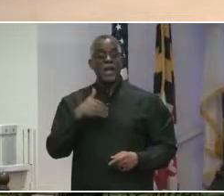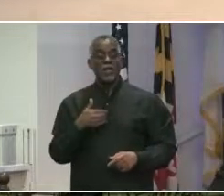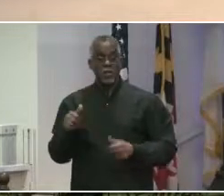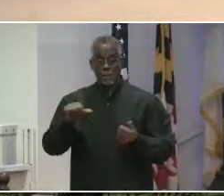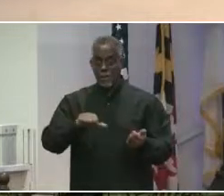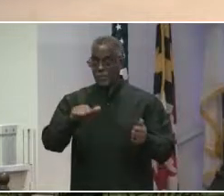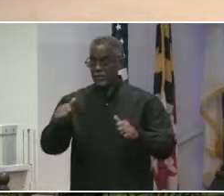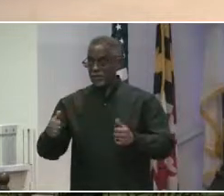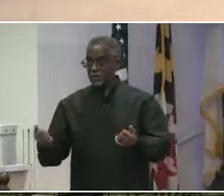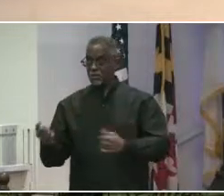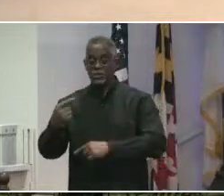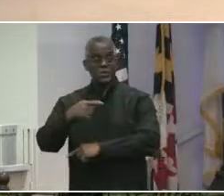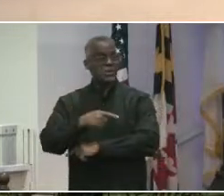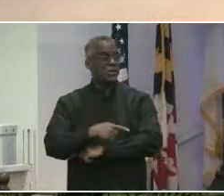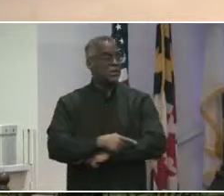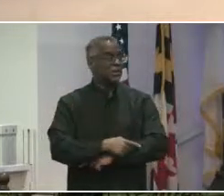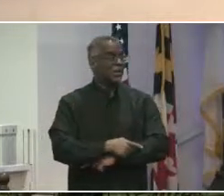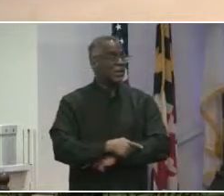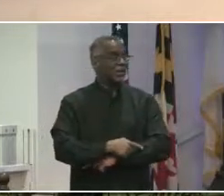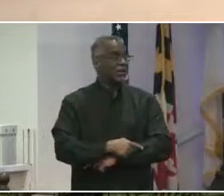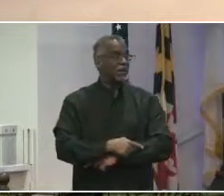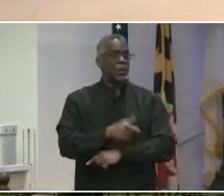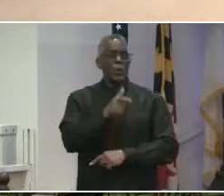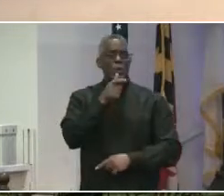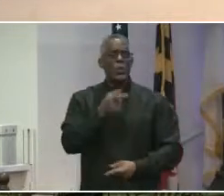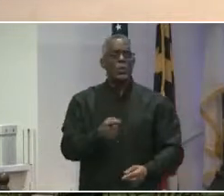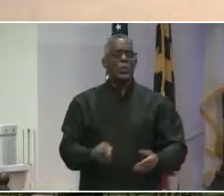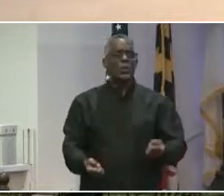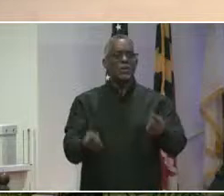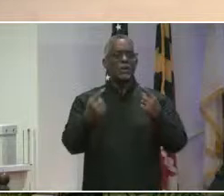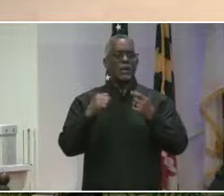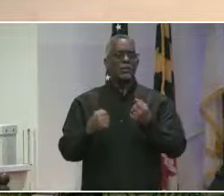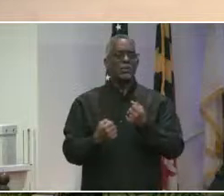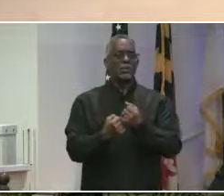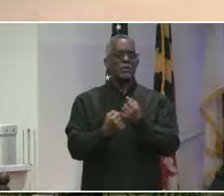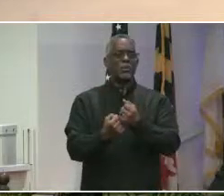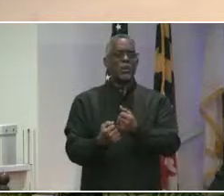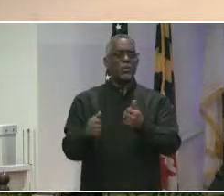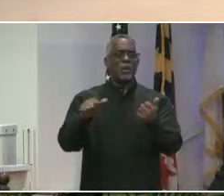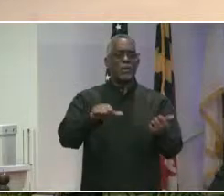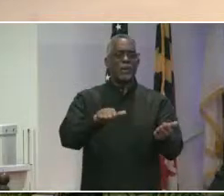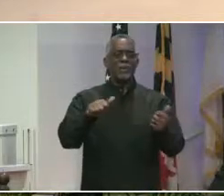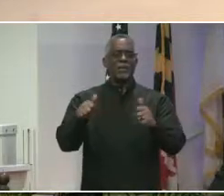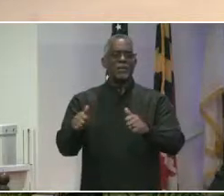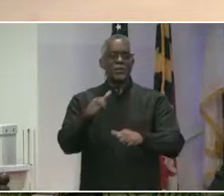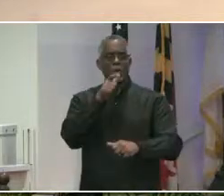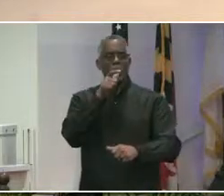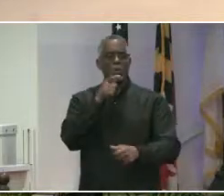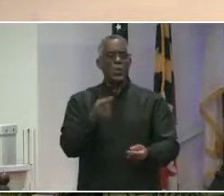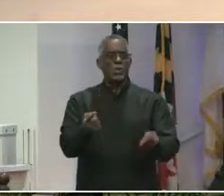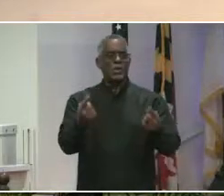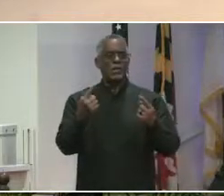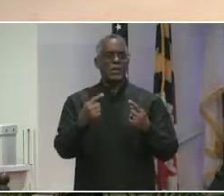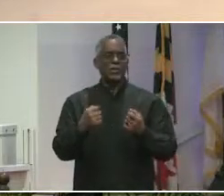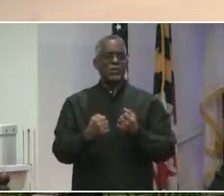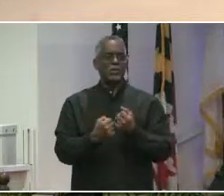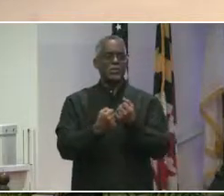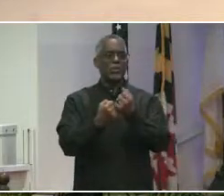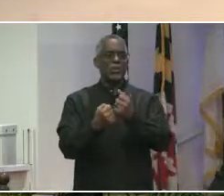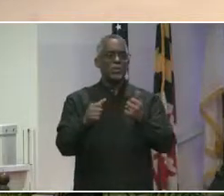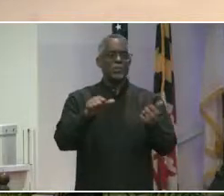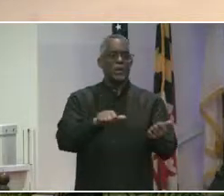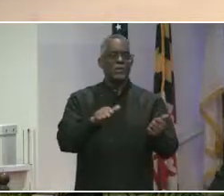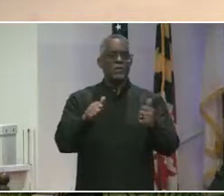to be good. So stand up if you came for infant baptism, if you came to support. If infant baptism came for support. Hallelujah.